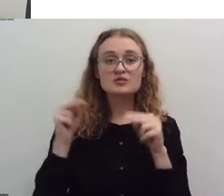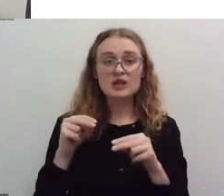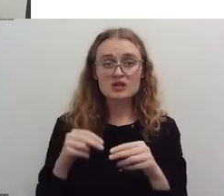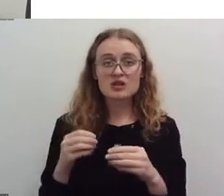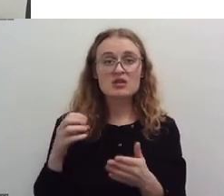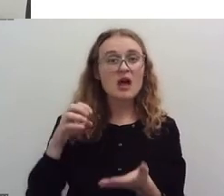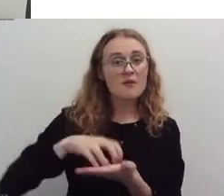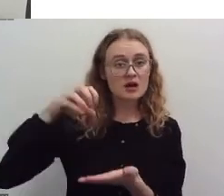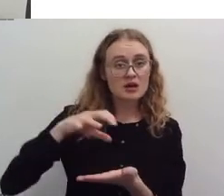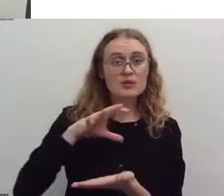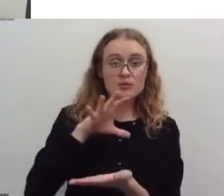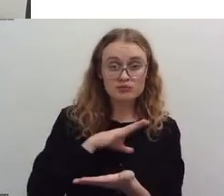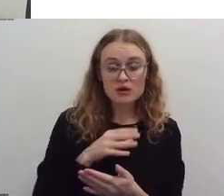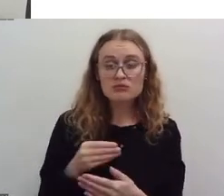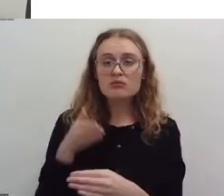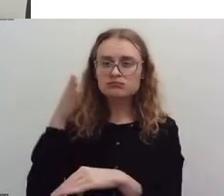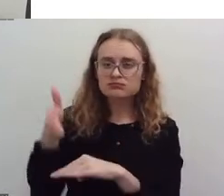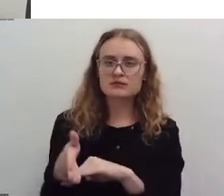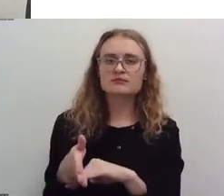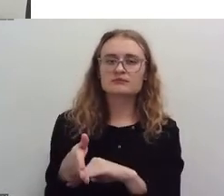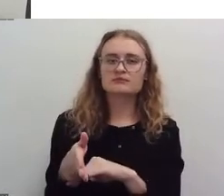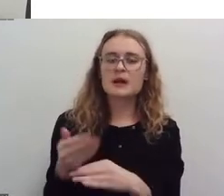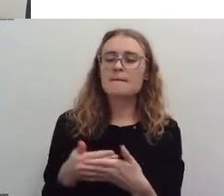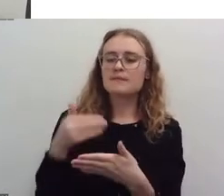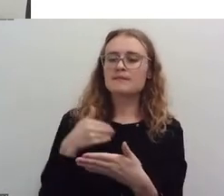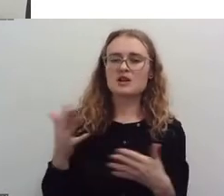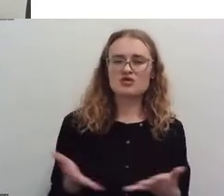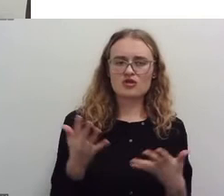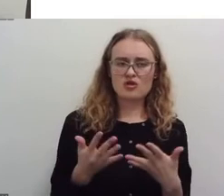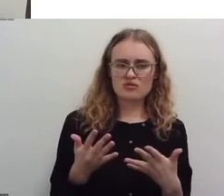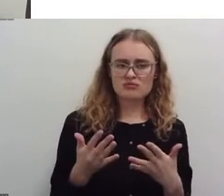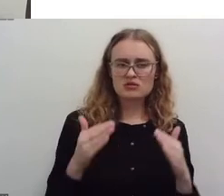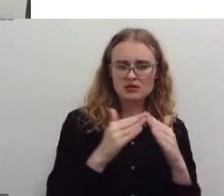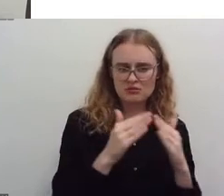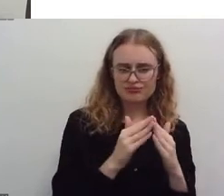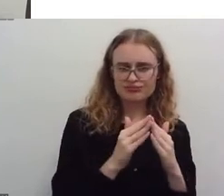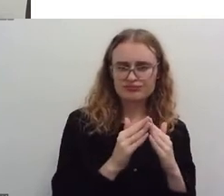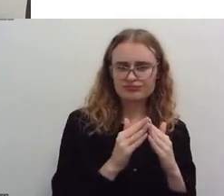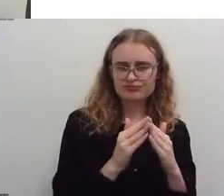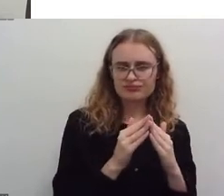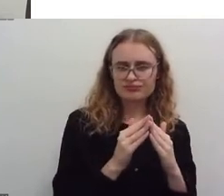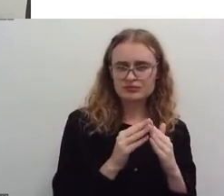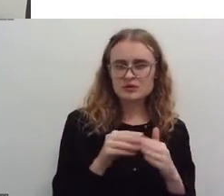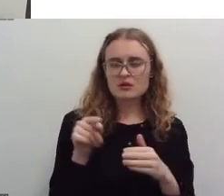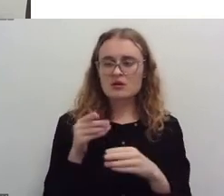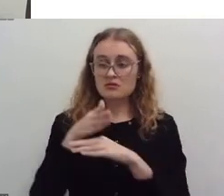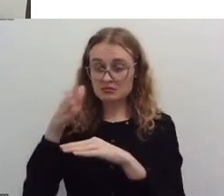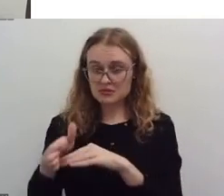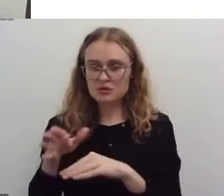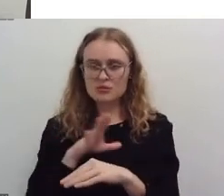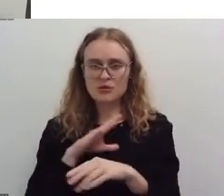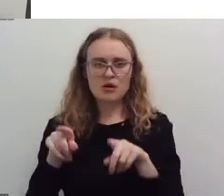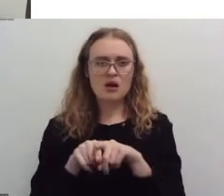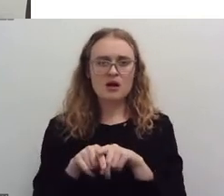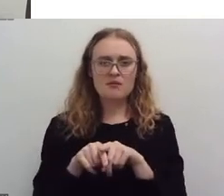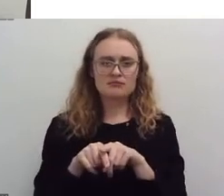they understood my situation, all those diagnoses were dropped. The first time somebody reported a concern on my well-being, I was